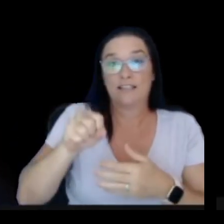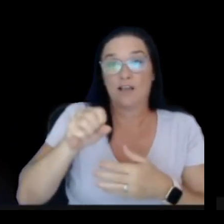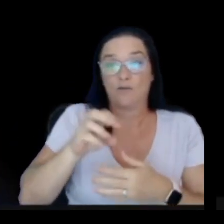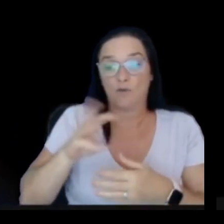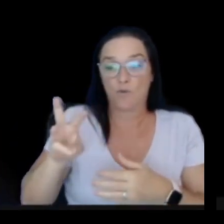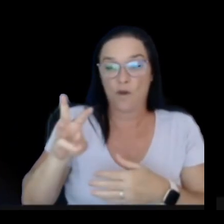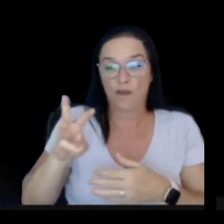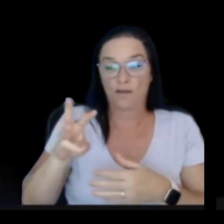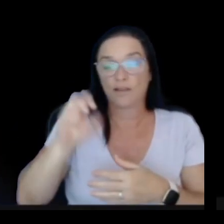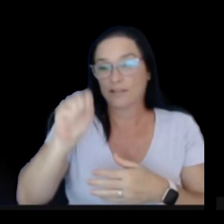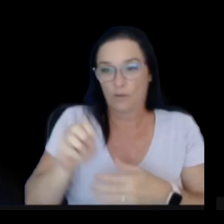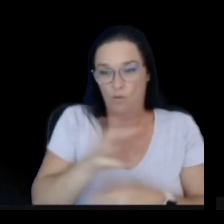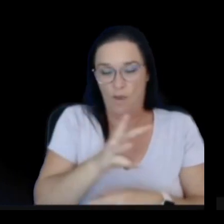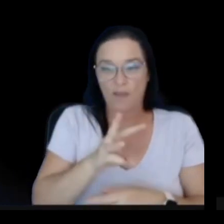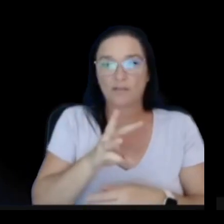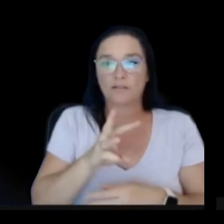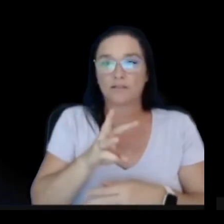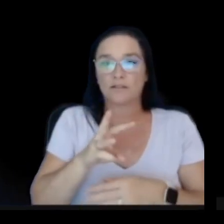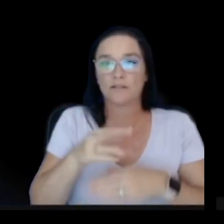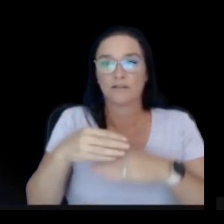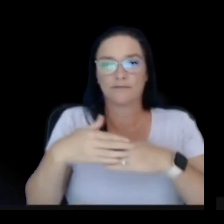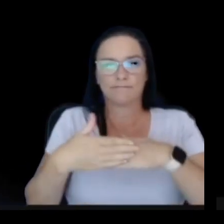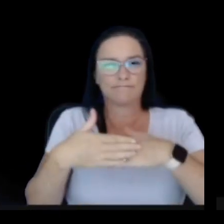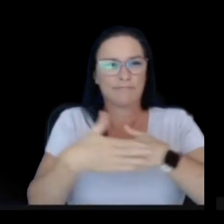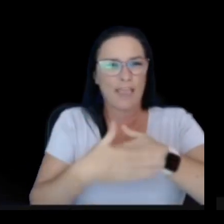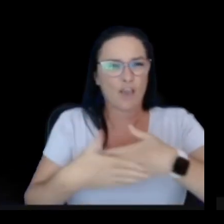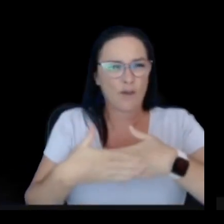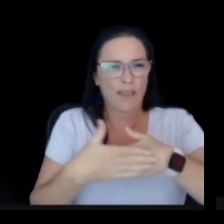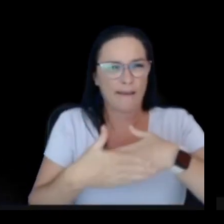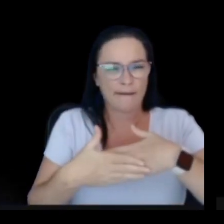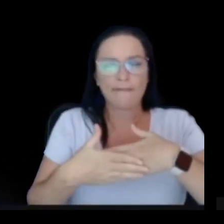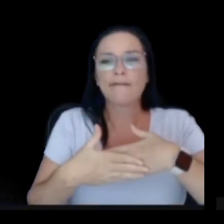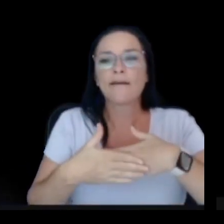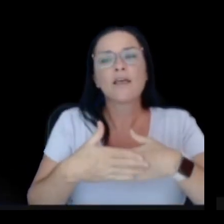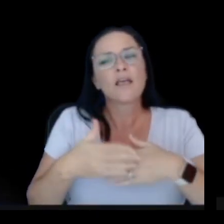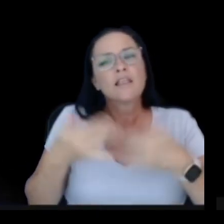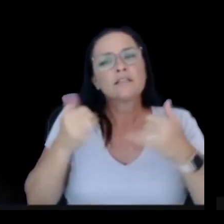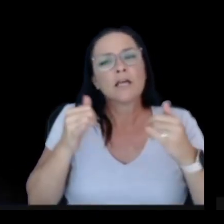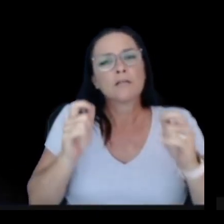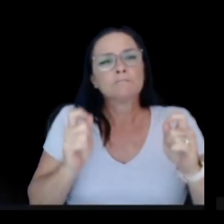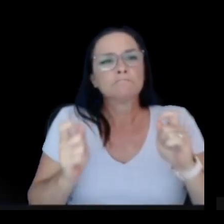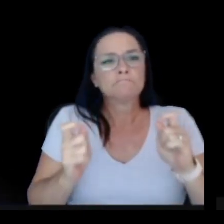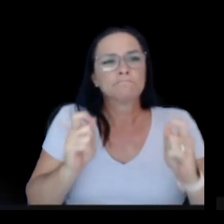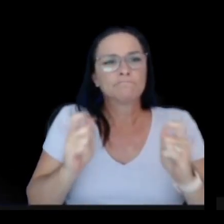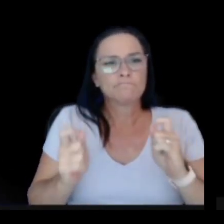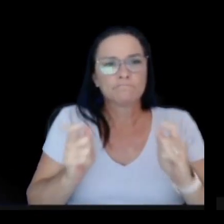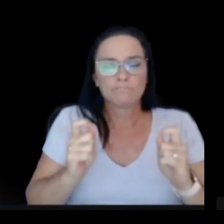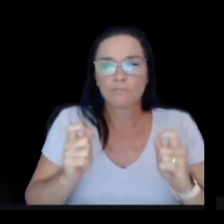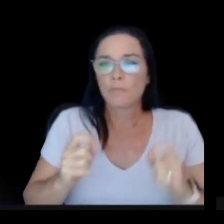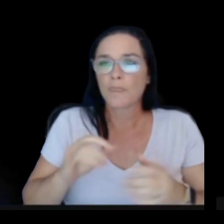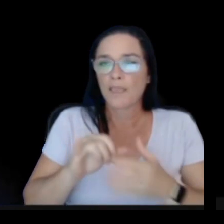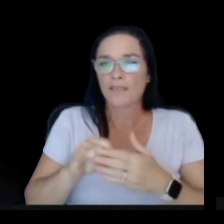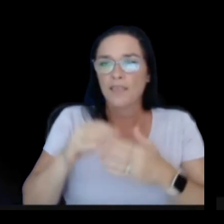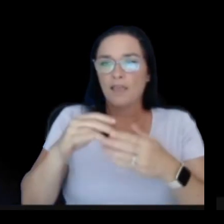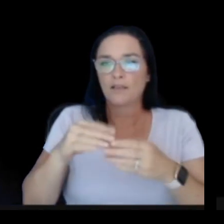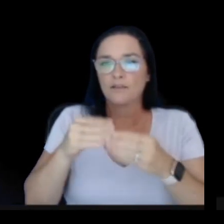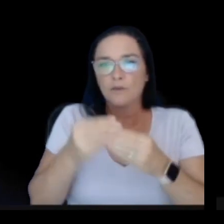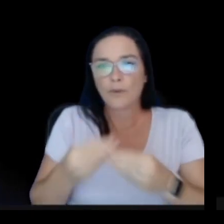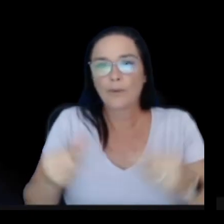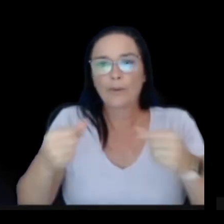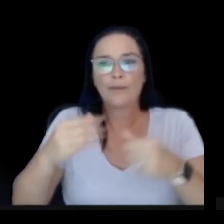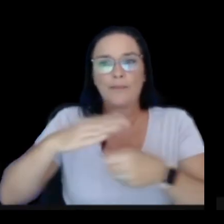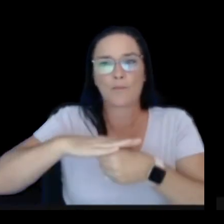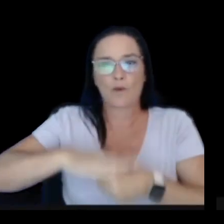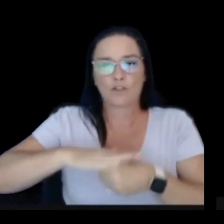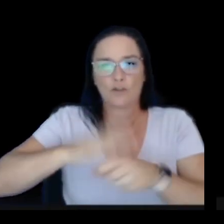of the volcano, which still suggests that there's still adjustment ongoing in that part of the volcano, and maybe that's helping relieve the pressure from the summit a little bit.